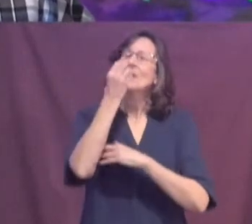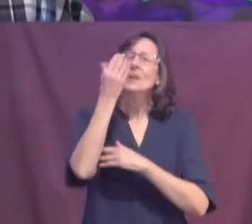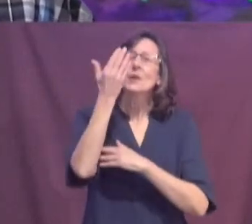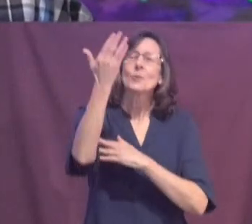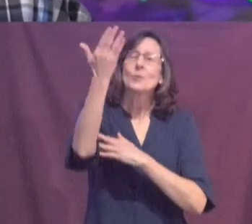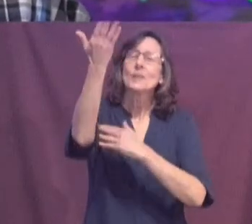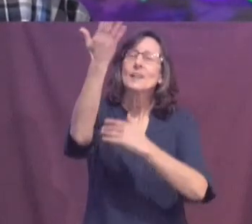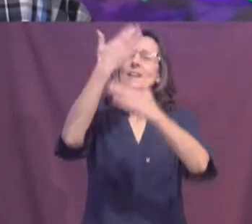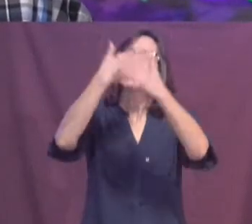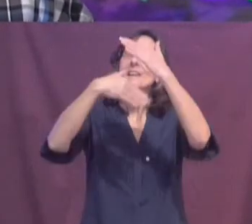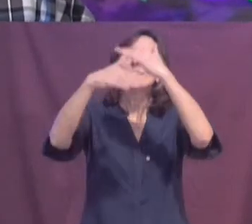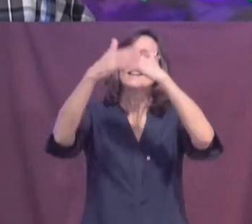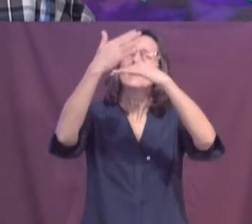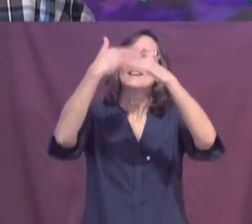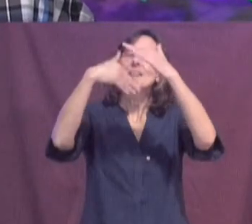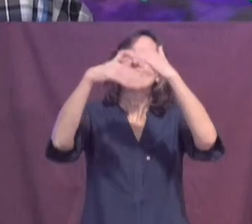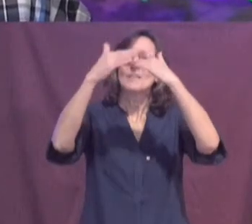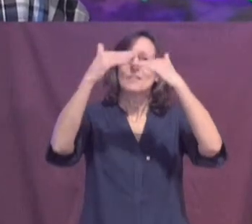the